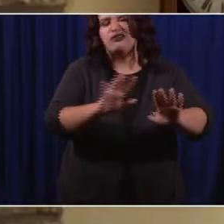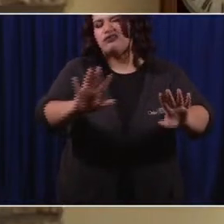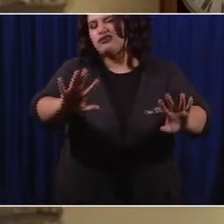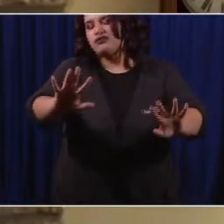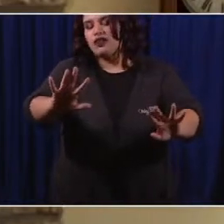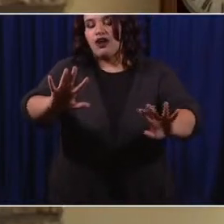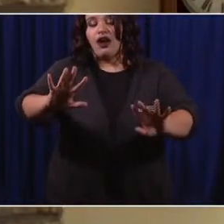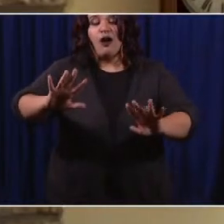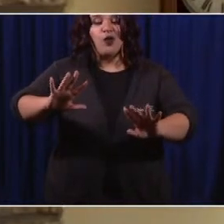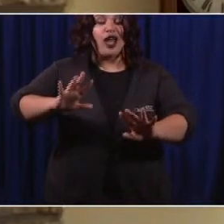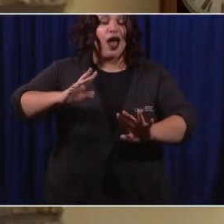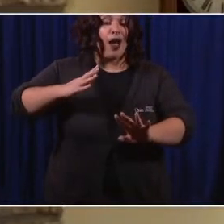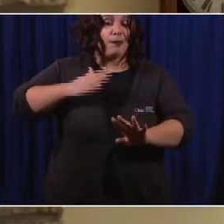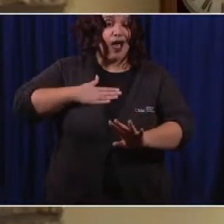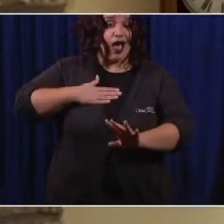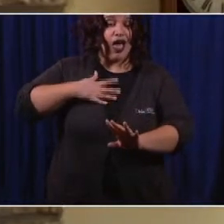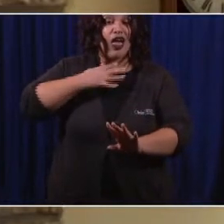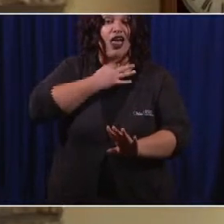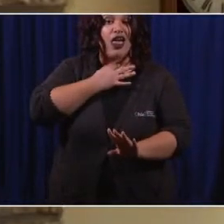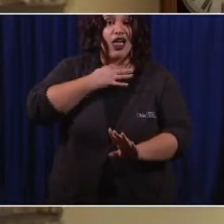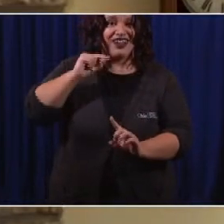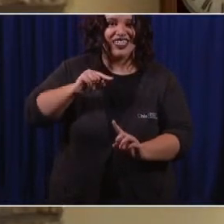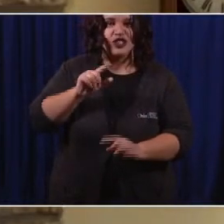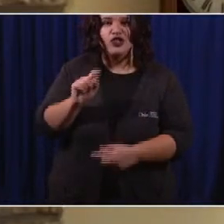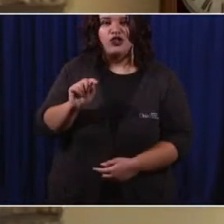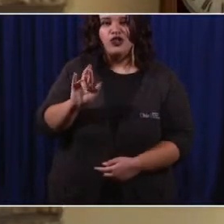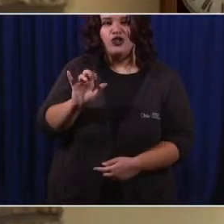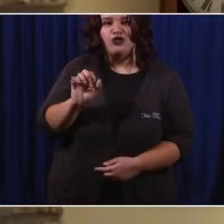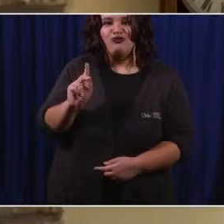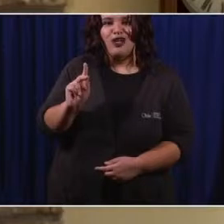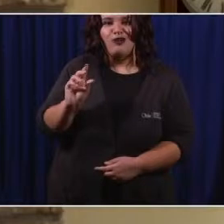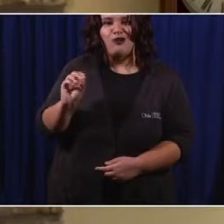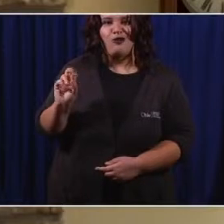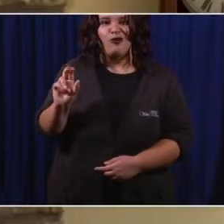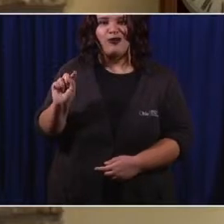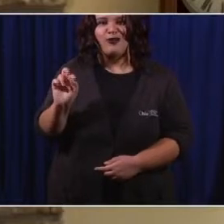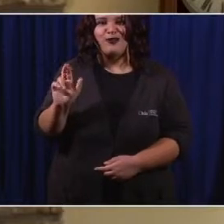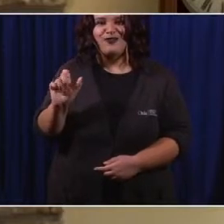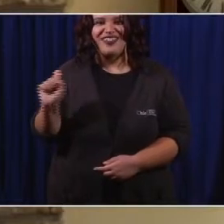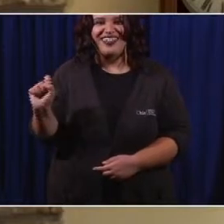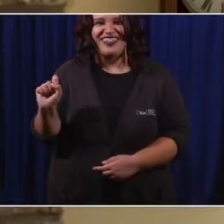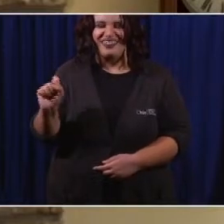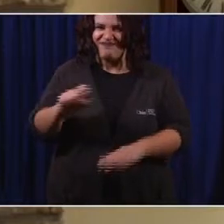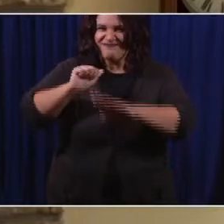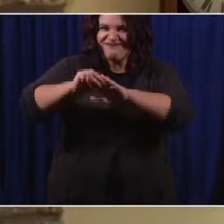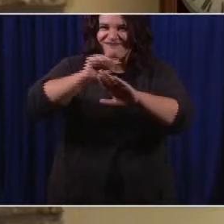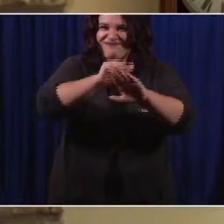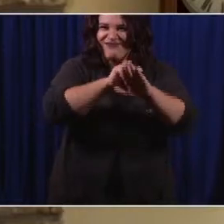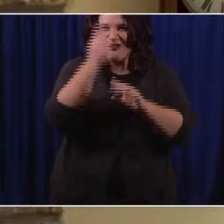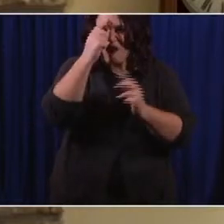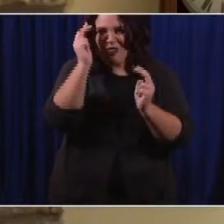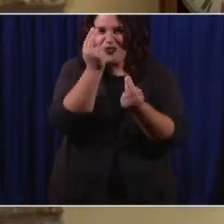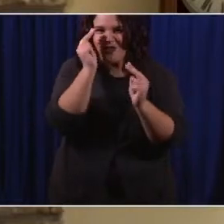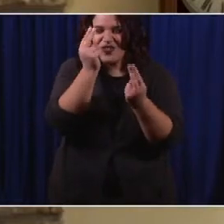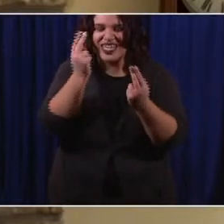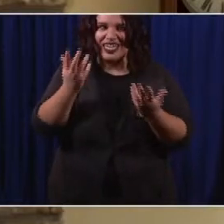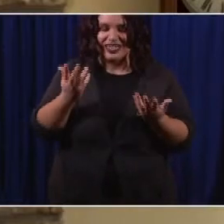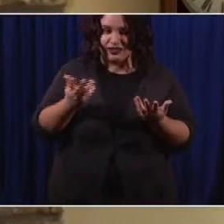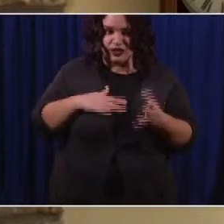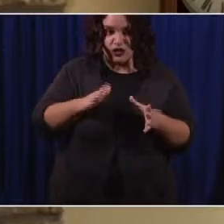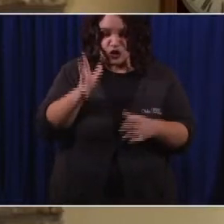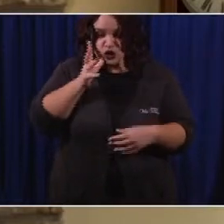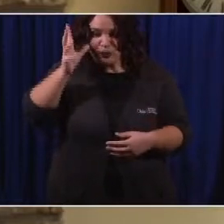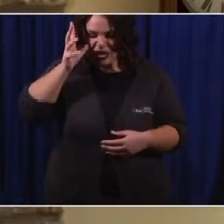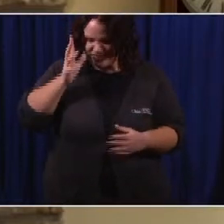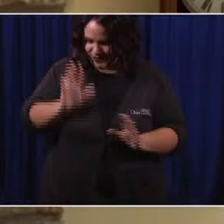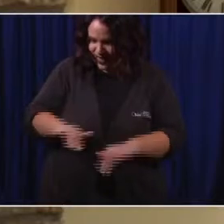Trick or treat is the next one coming. What are you recommending to parents? Should they continue their Halloween events, trick or treat, even if they still live in